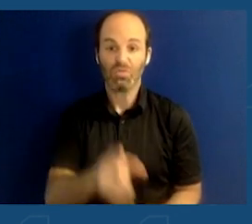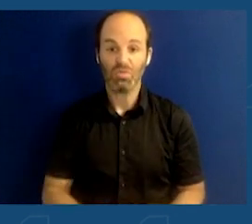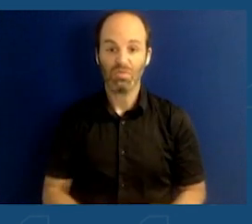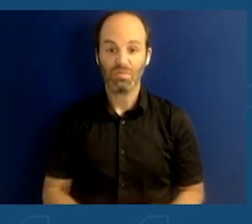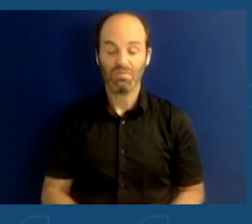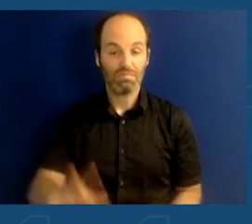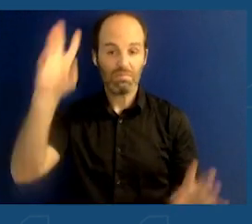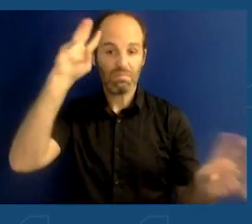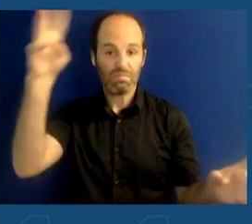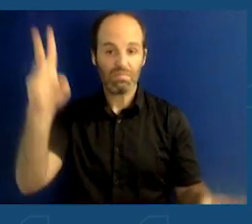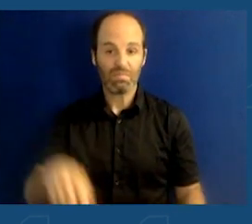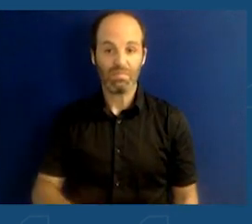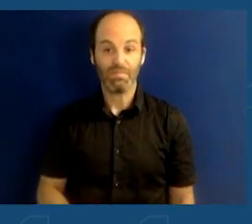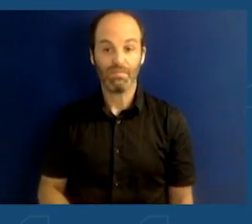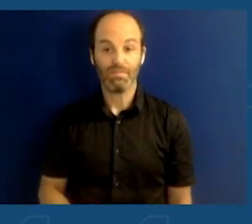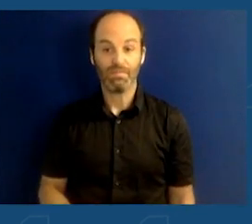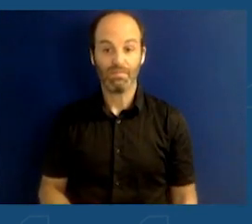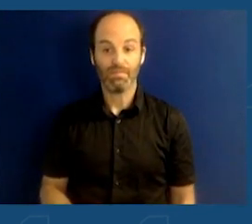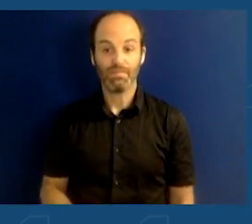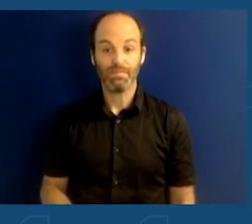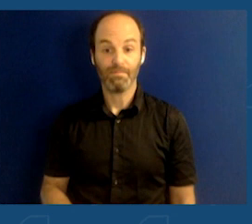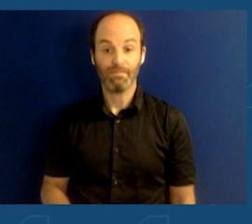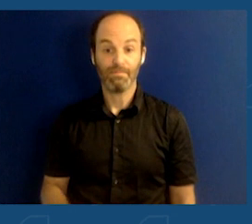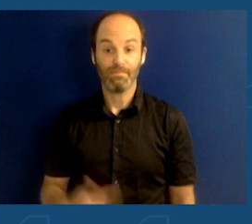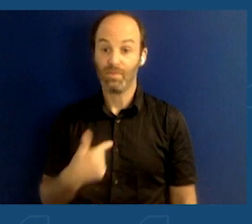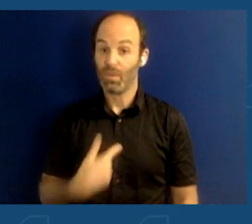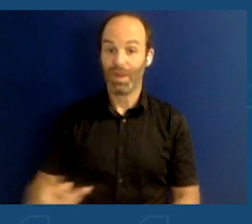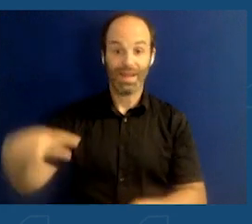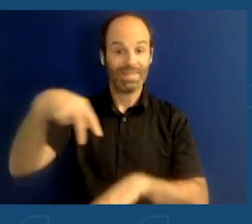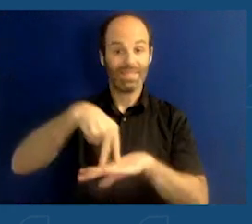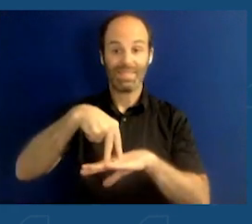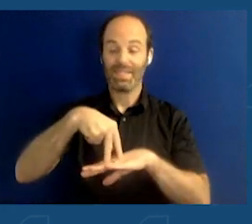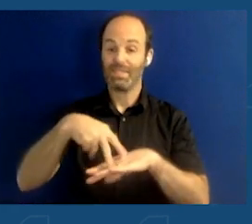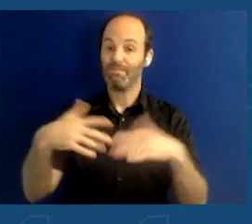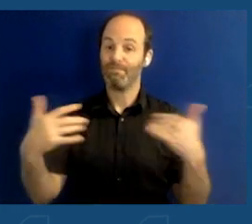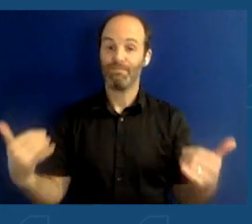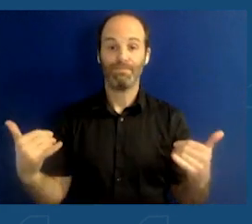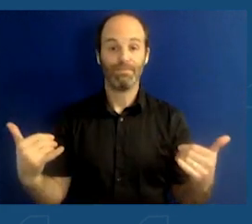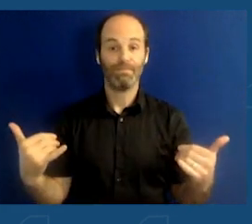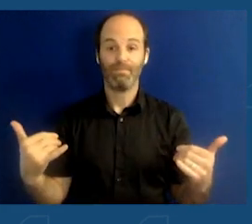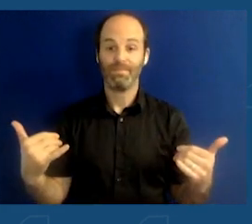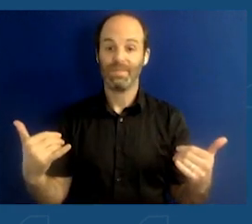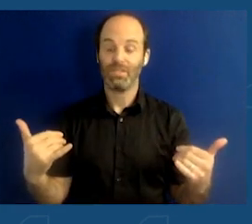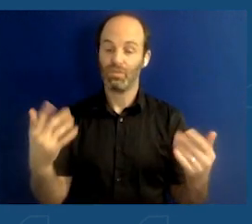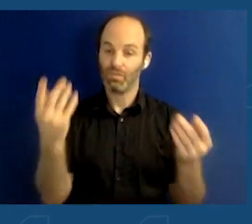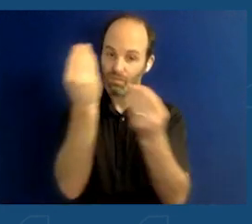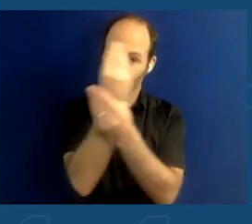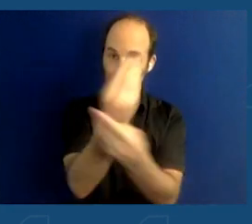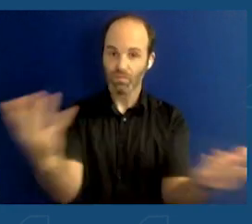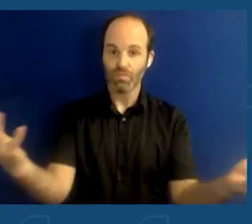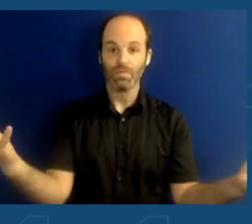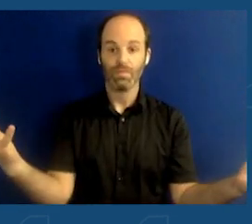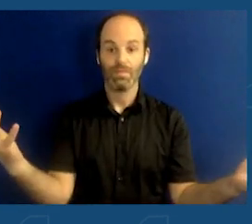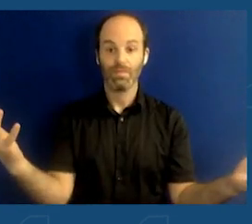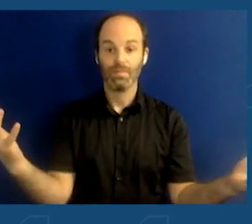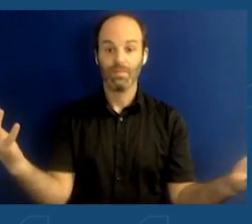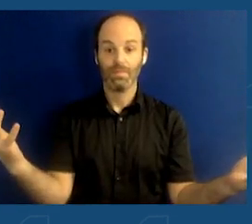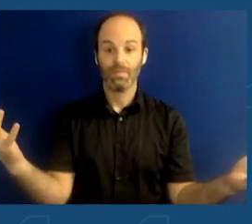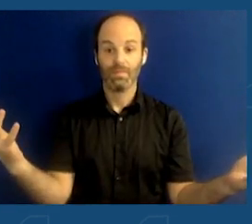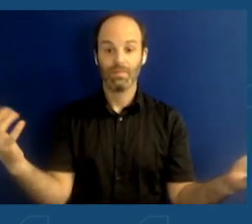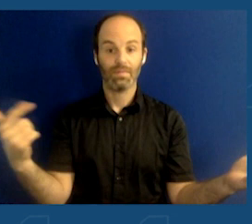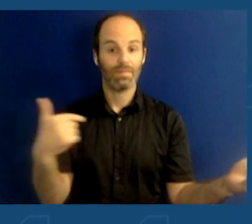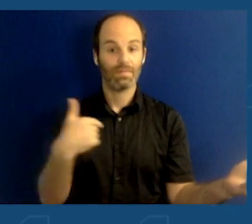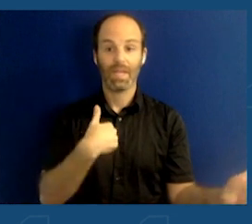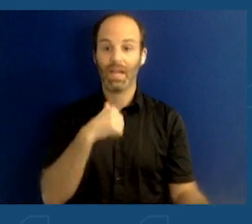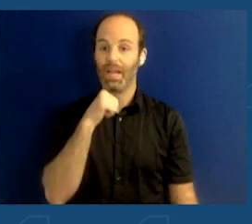So, I stand here today to say I am not a myth.